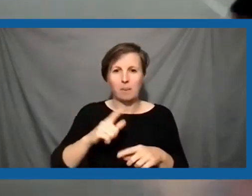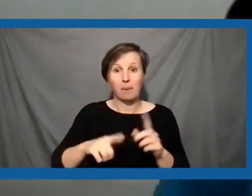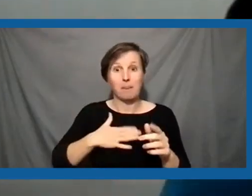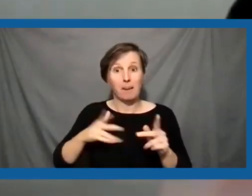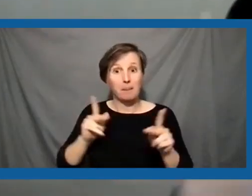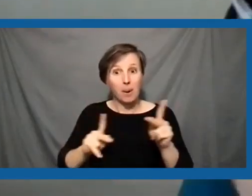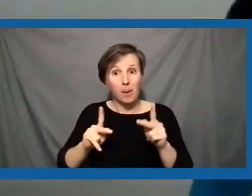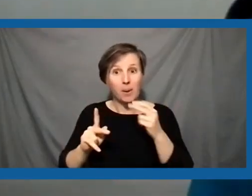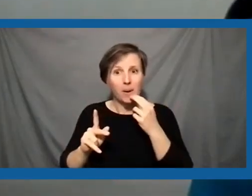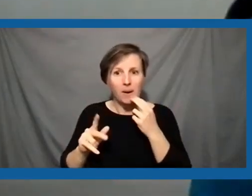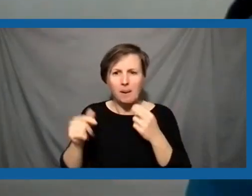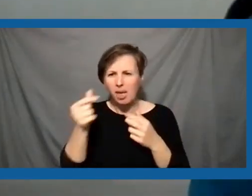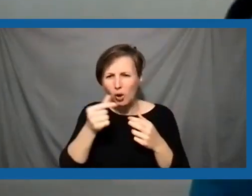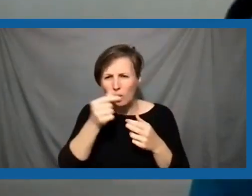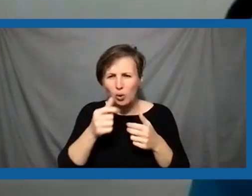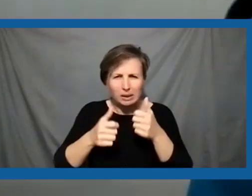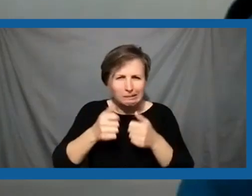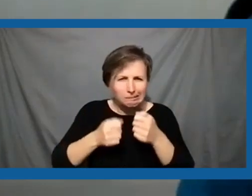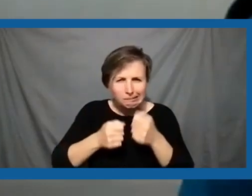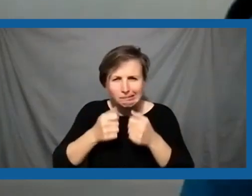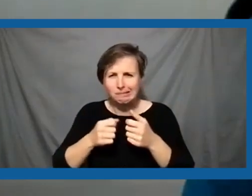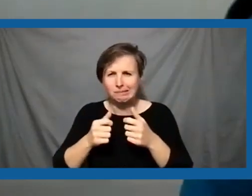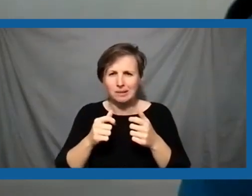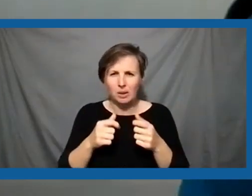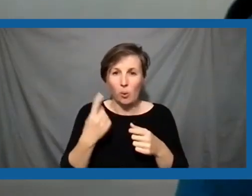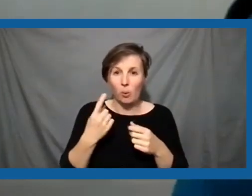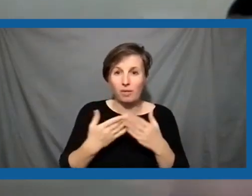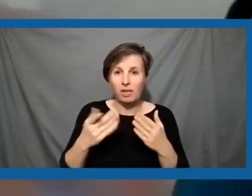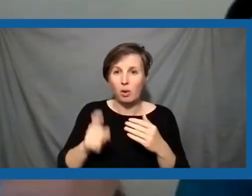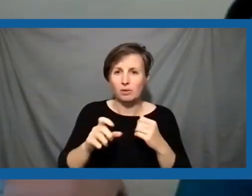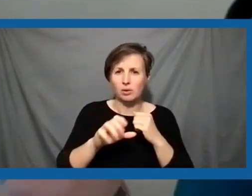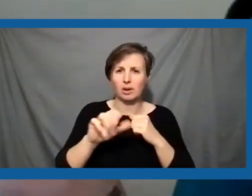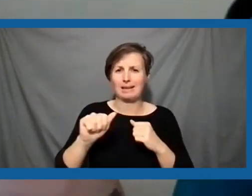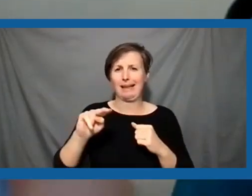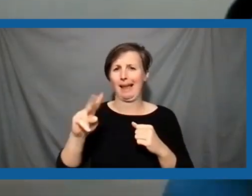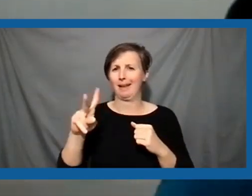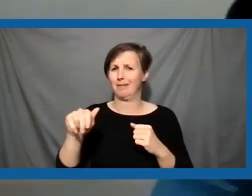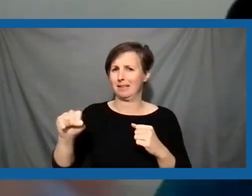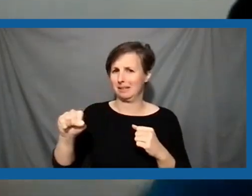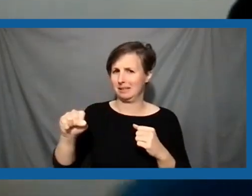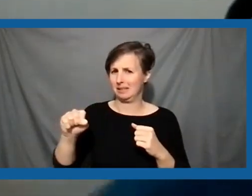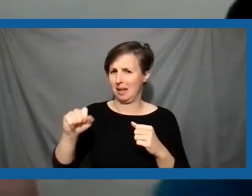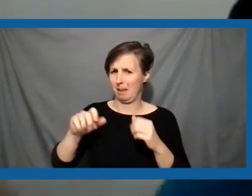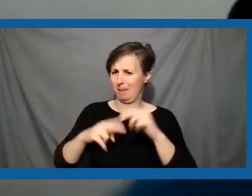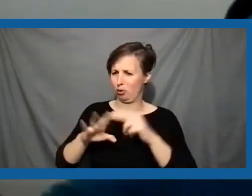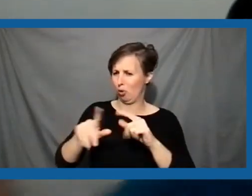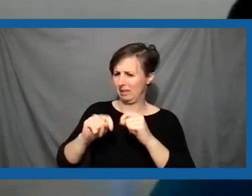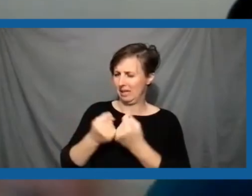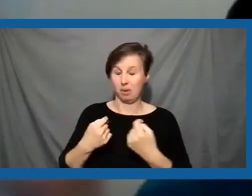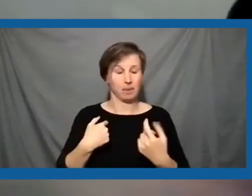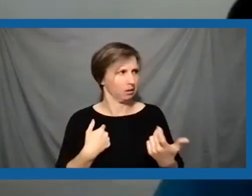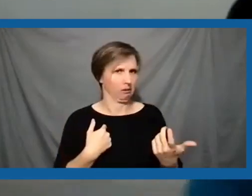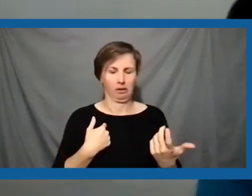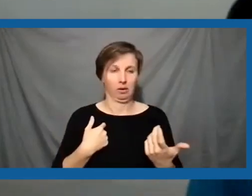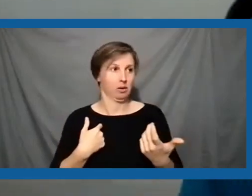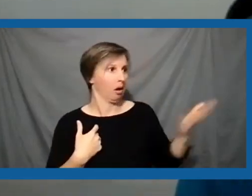I was like Googling tutorials, canvassing. It says one thing you got to do is canvas, build your canvassing team. And so I'm like gathering my friends, hey,